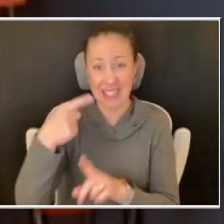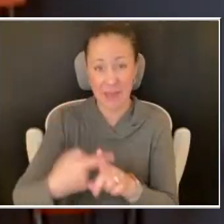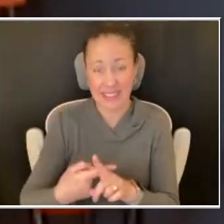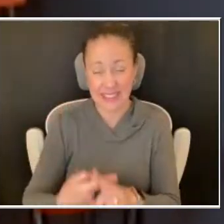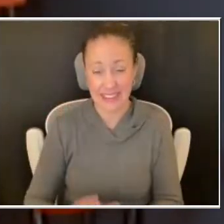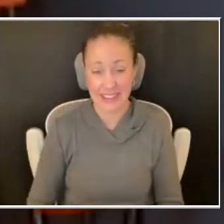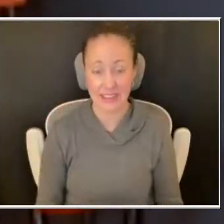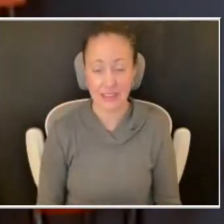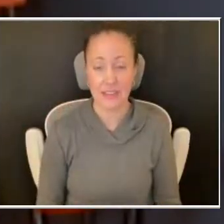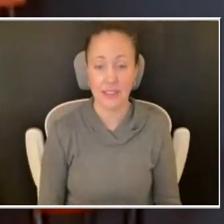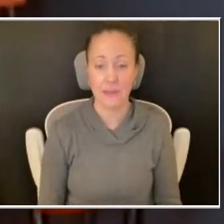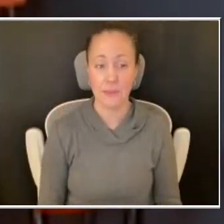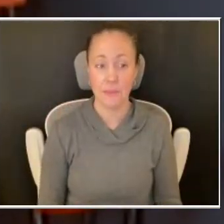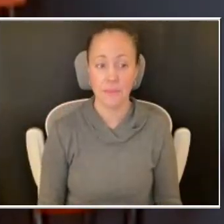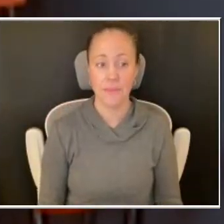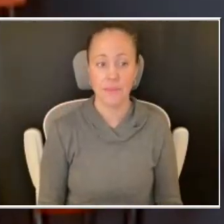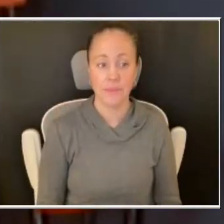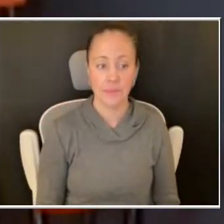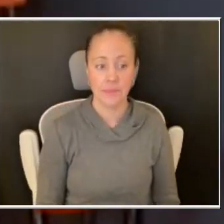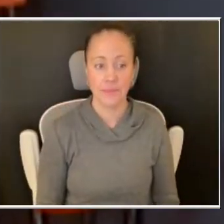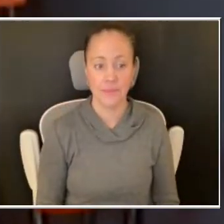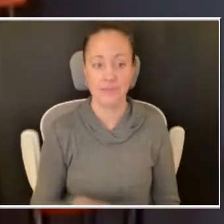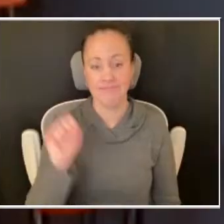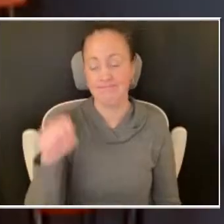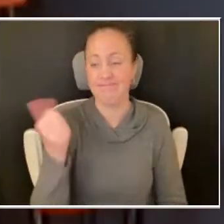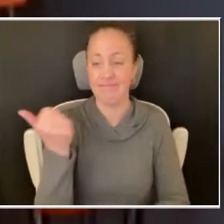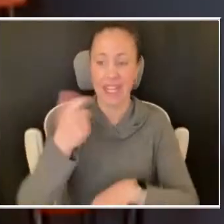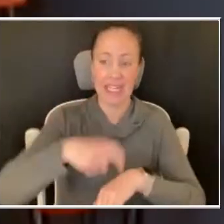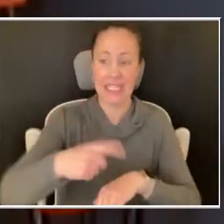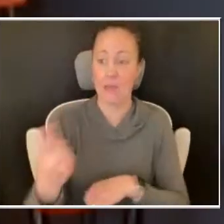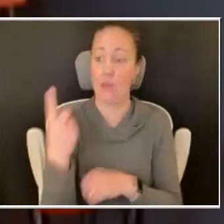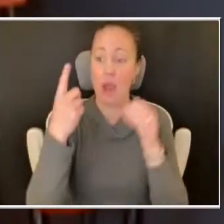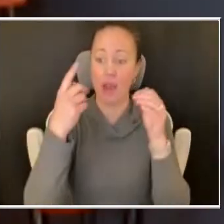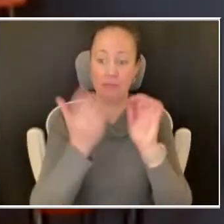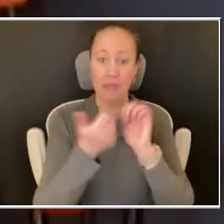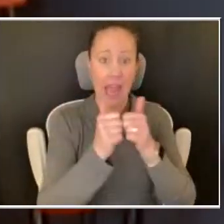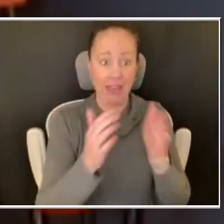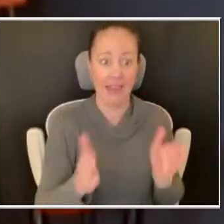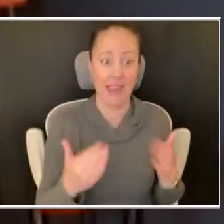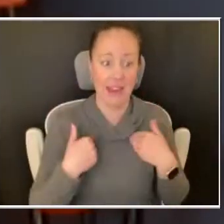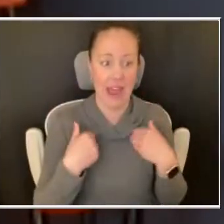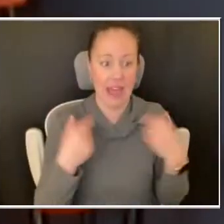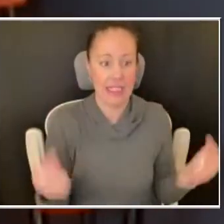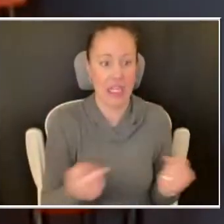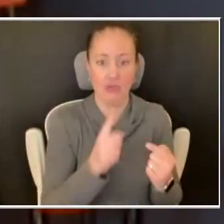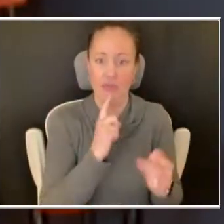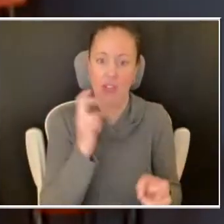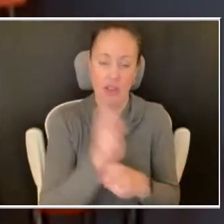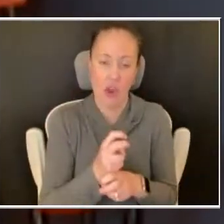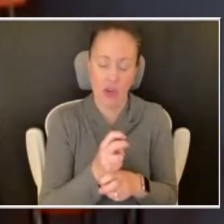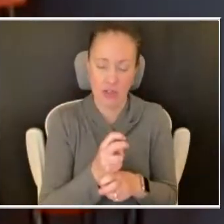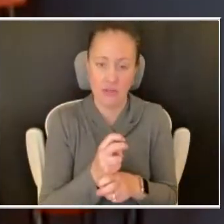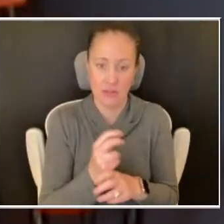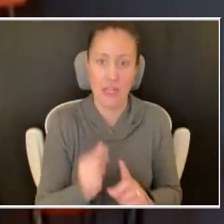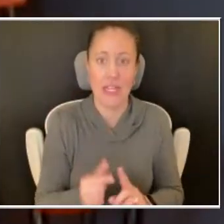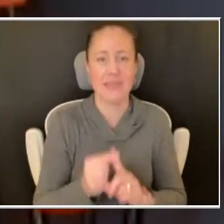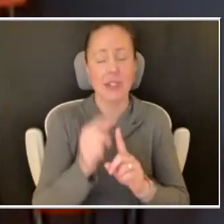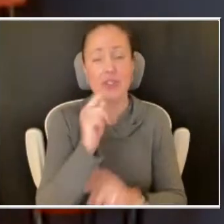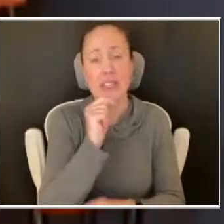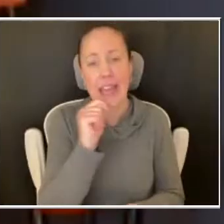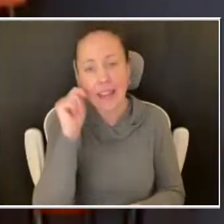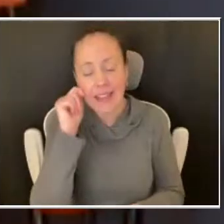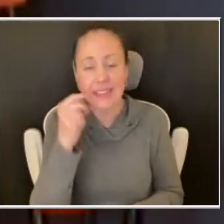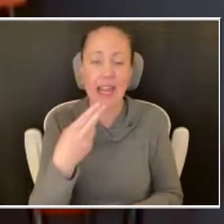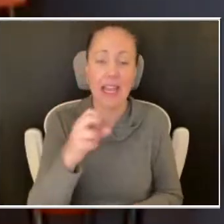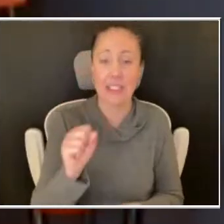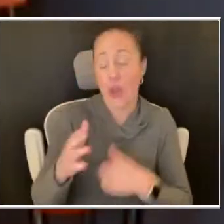Yeah, I think that anytime one athlete has one injury, it's incredibly hard, right? Especially in your sort of adolescent, high school, and even